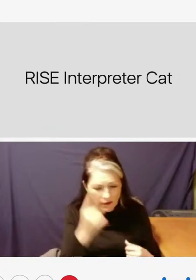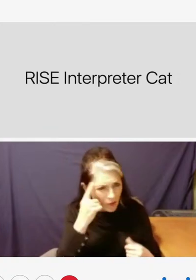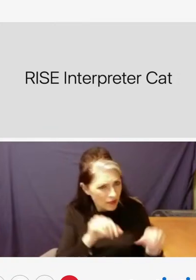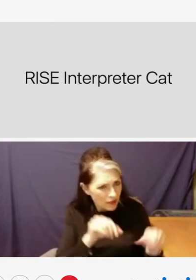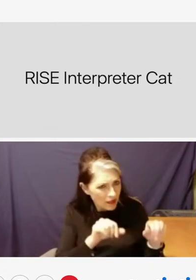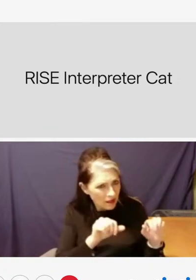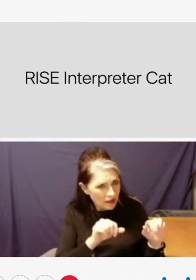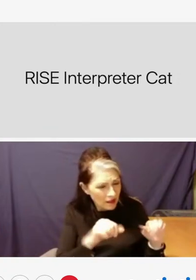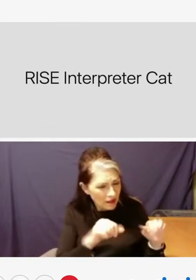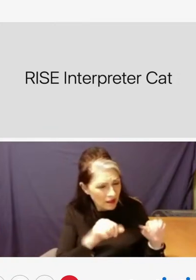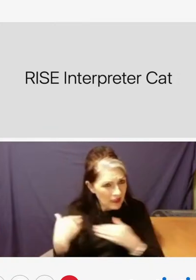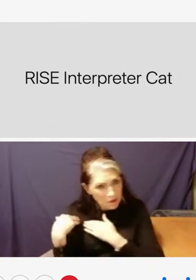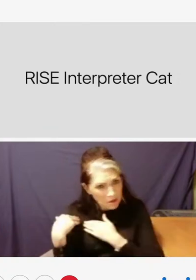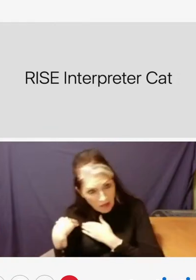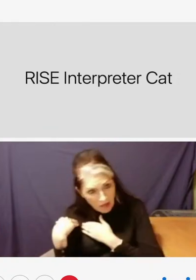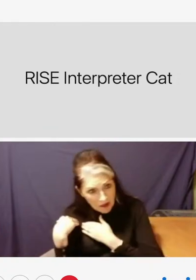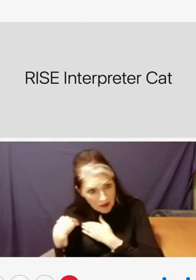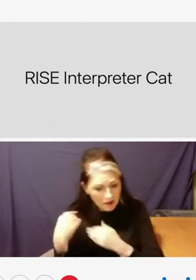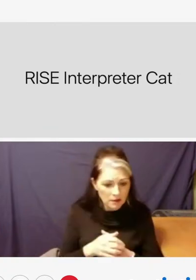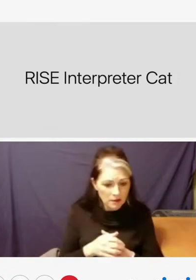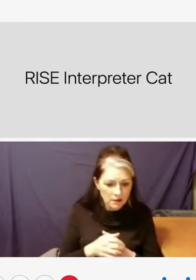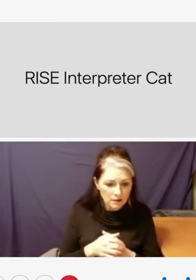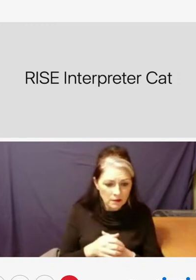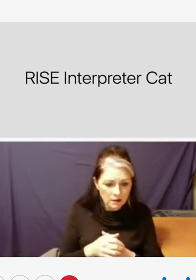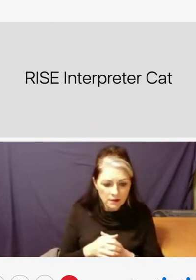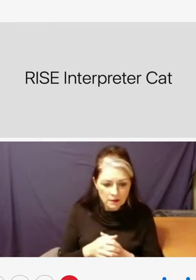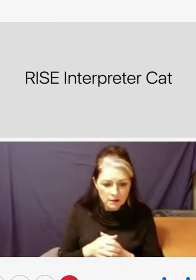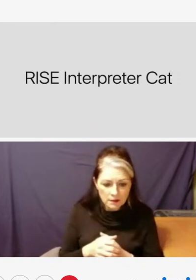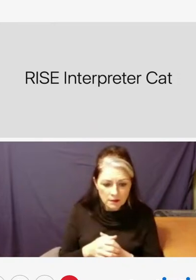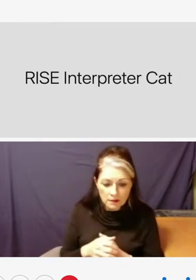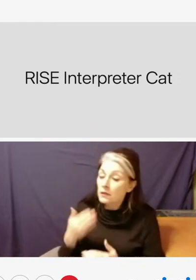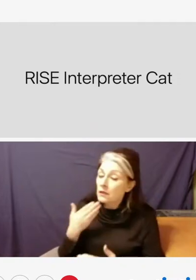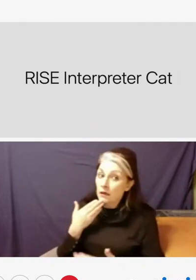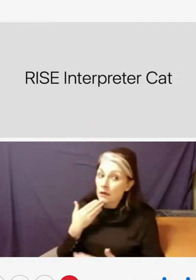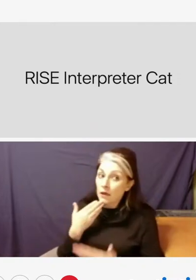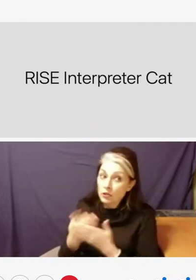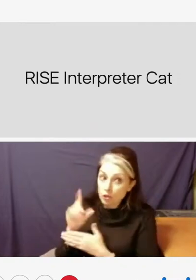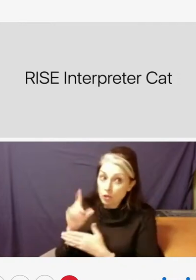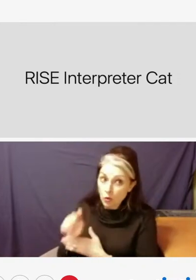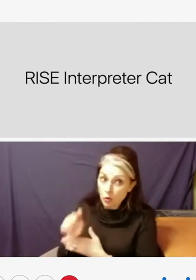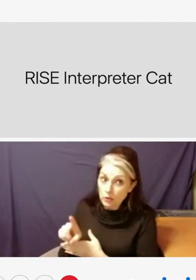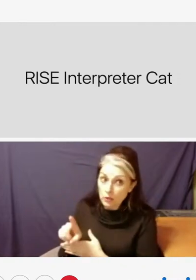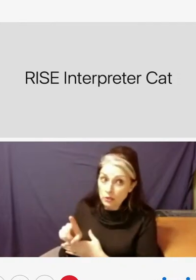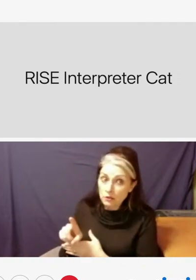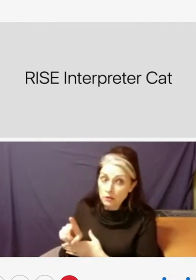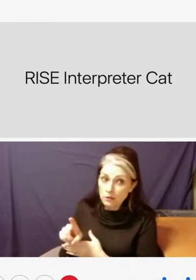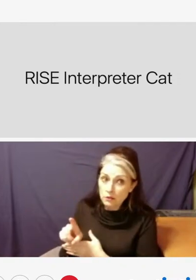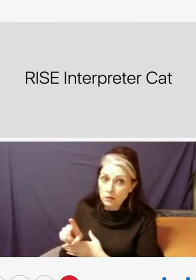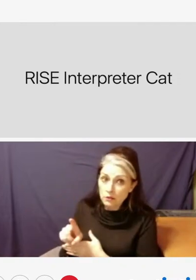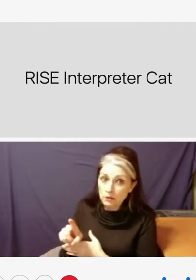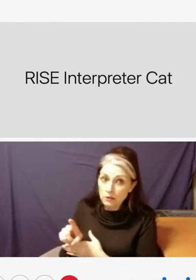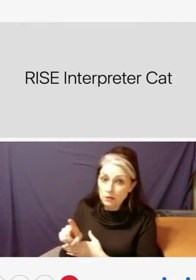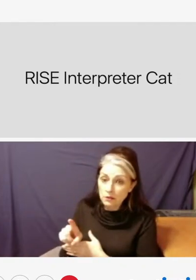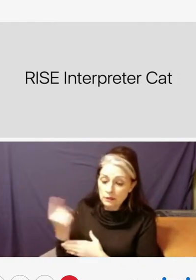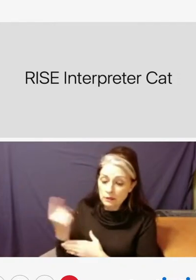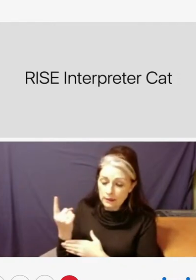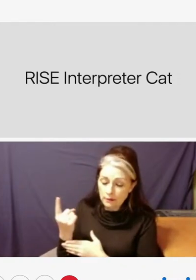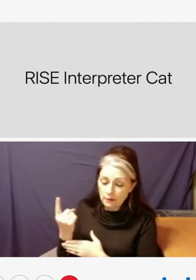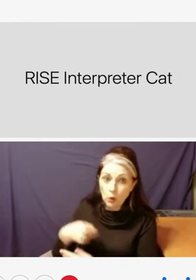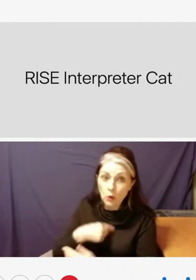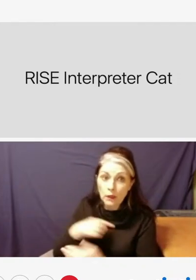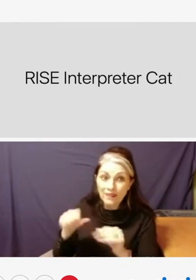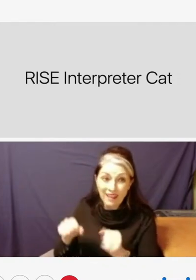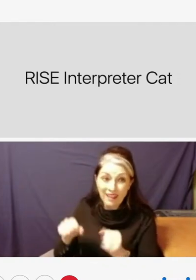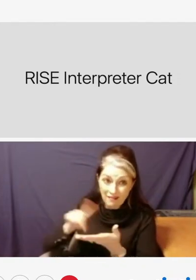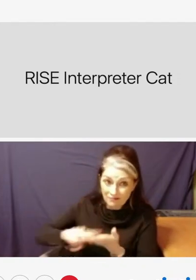accountability yeah that's a that's a a great question that's something that um you know we could we could check to ensure that that